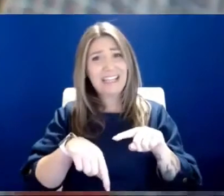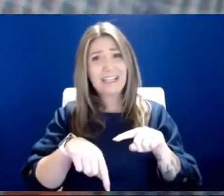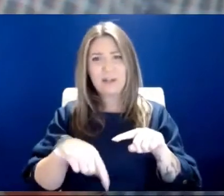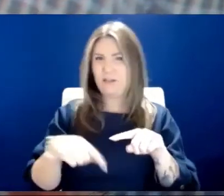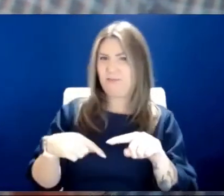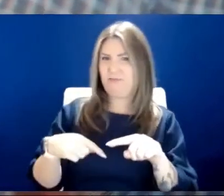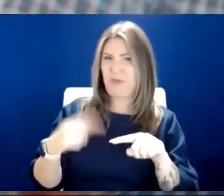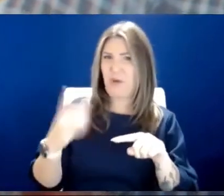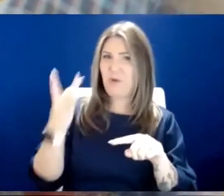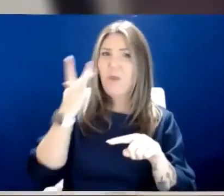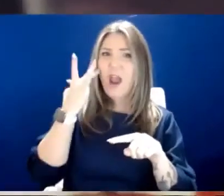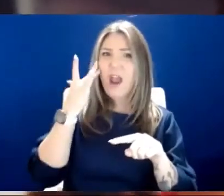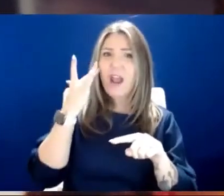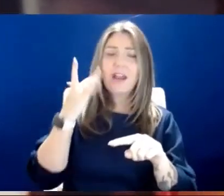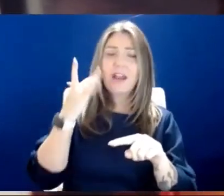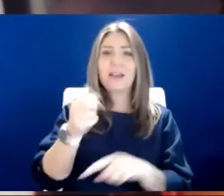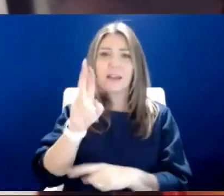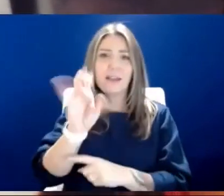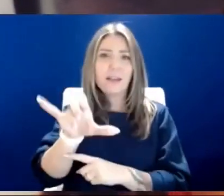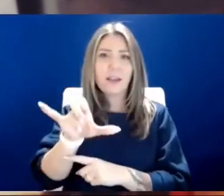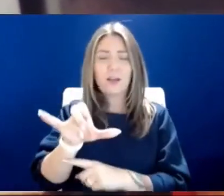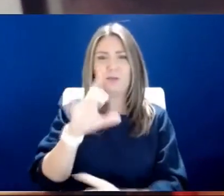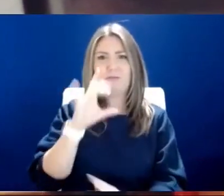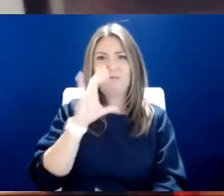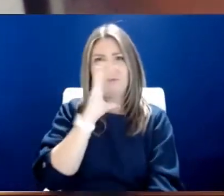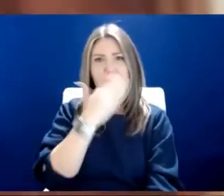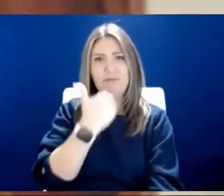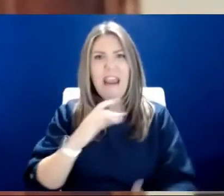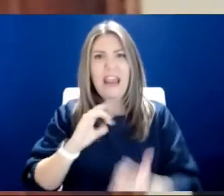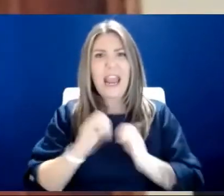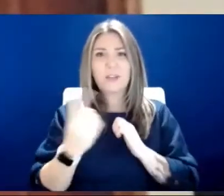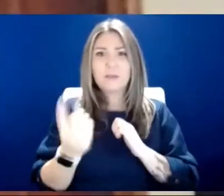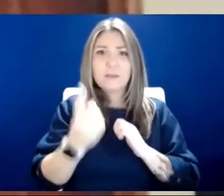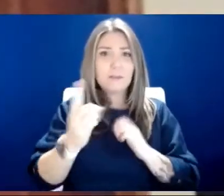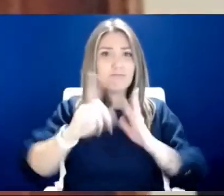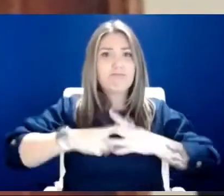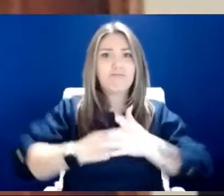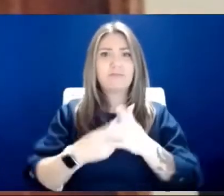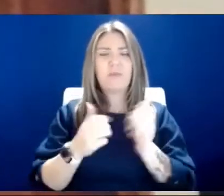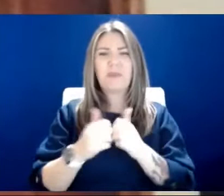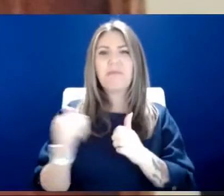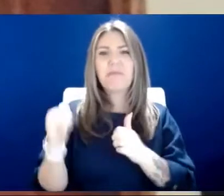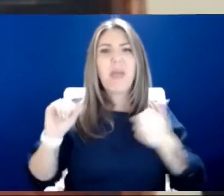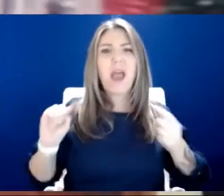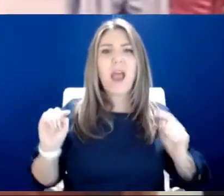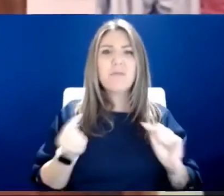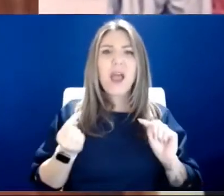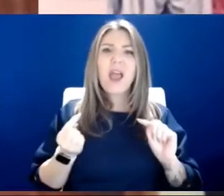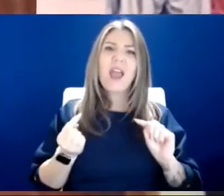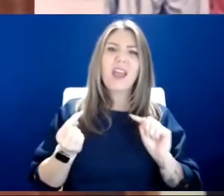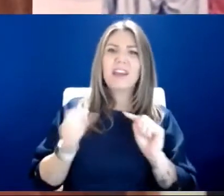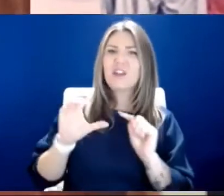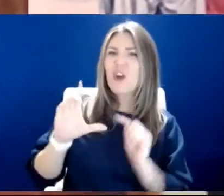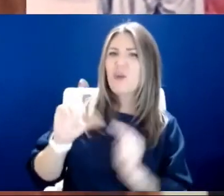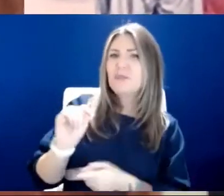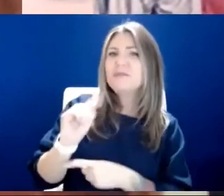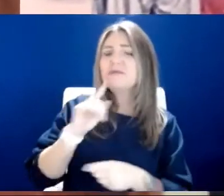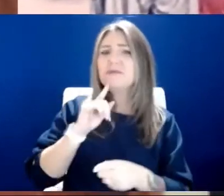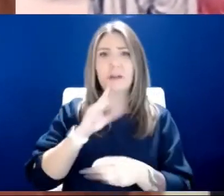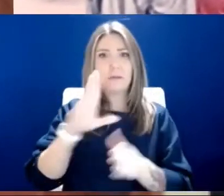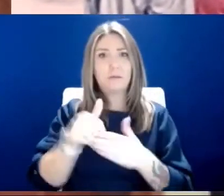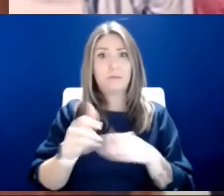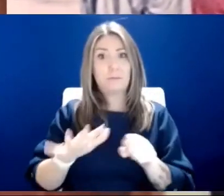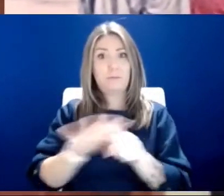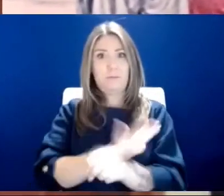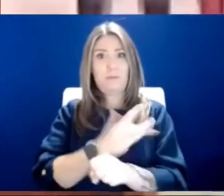For Gary, it was all so strange. How did something that began with back pain and carpal tunnel syndrome turn into full-blown heart